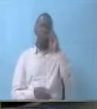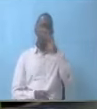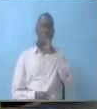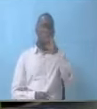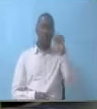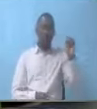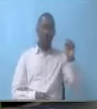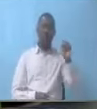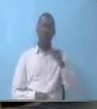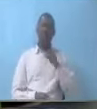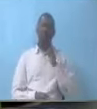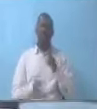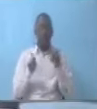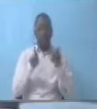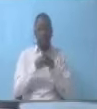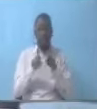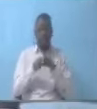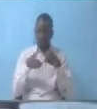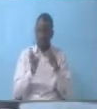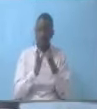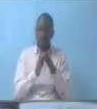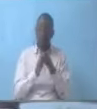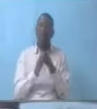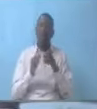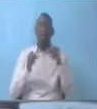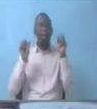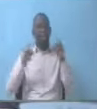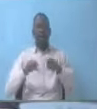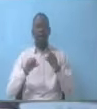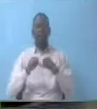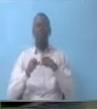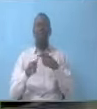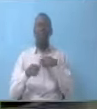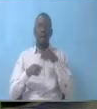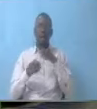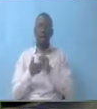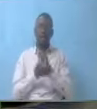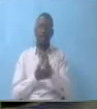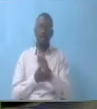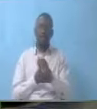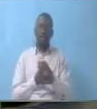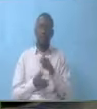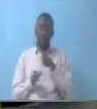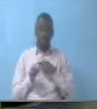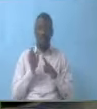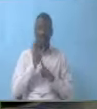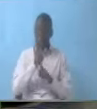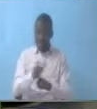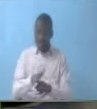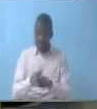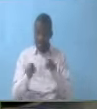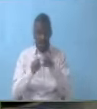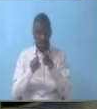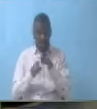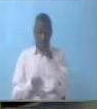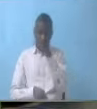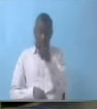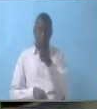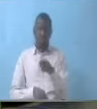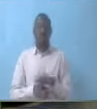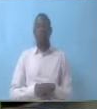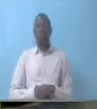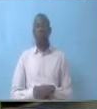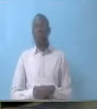their bad application to you and those after you. Té ñun sax ba légui niñ ko dingaté loi yu bon yoy nga xamné mom lañ